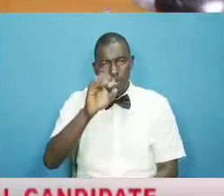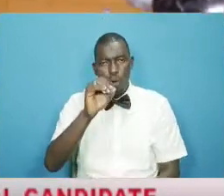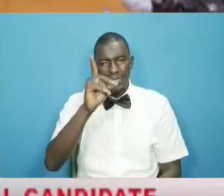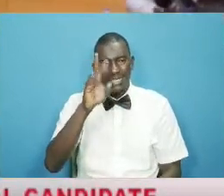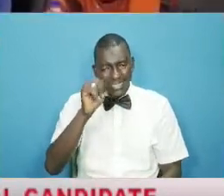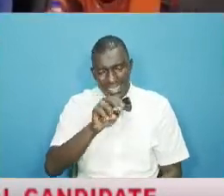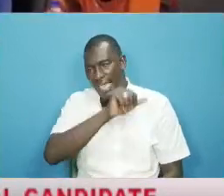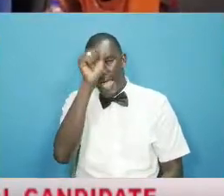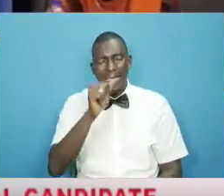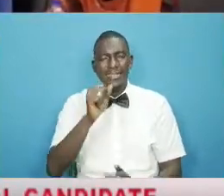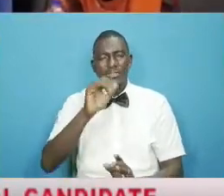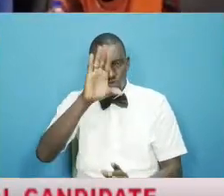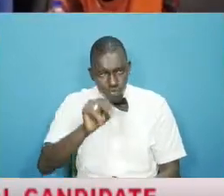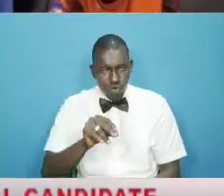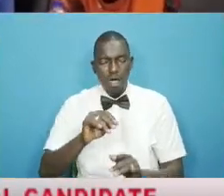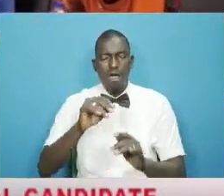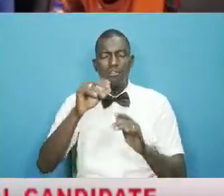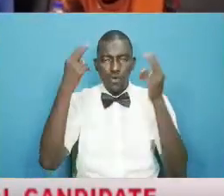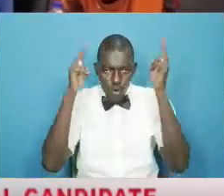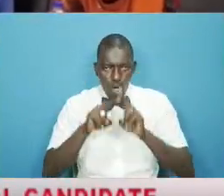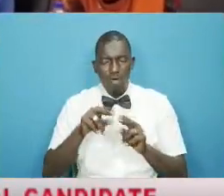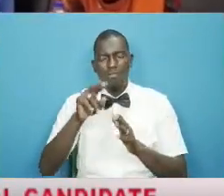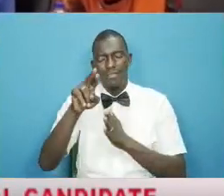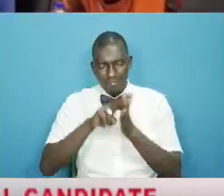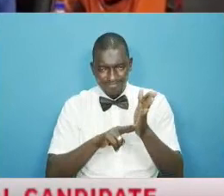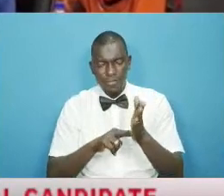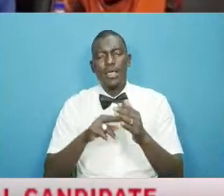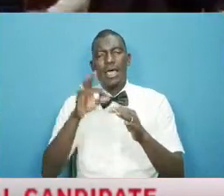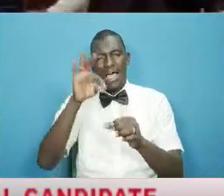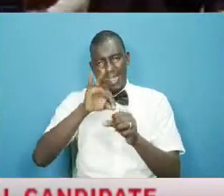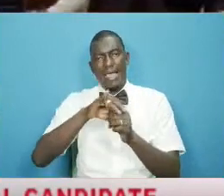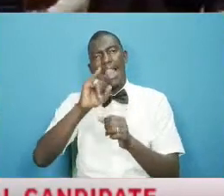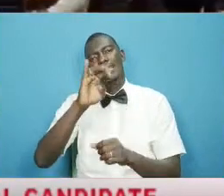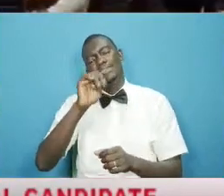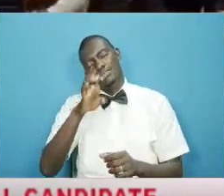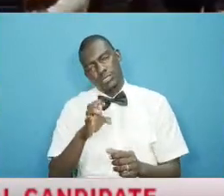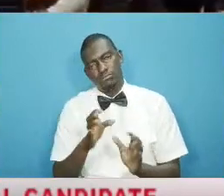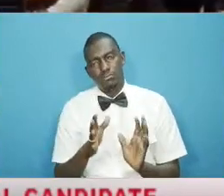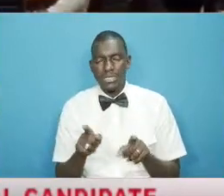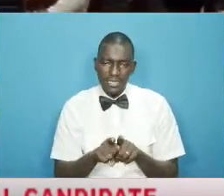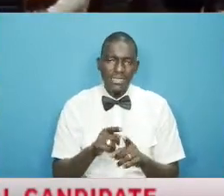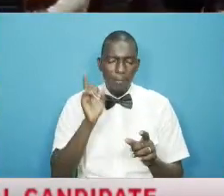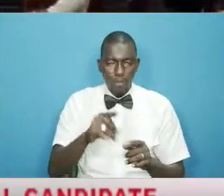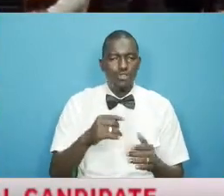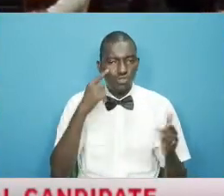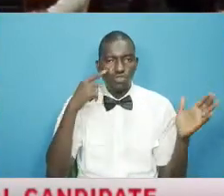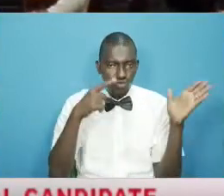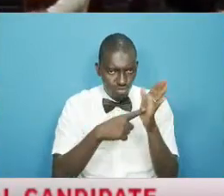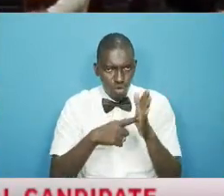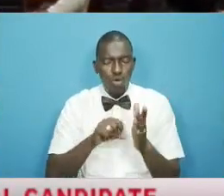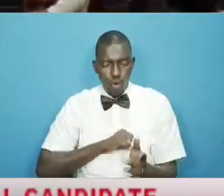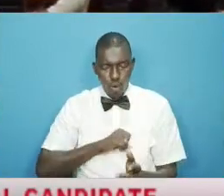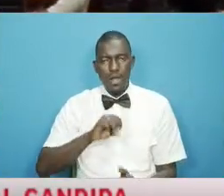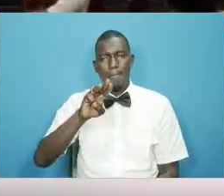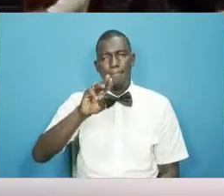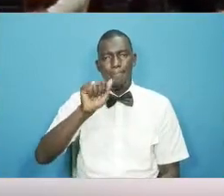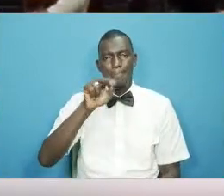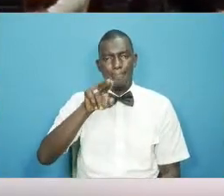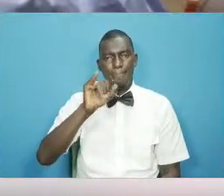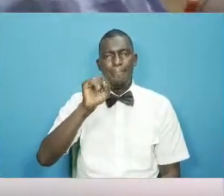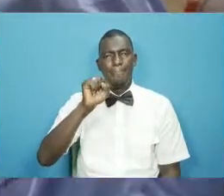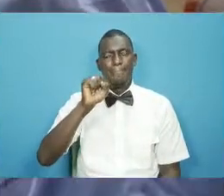prepare, adding that a candidate must also submit their manifesto to encourage the spirit of openness tolerance and